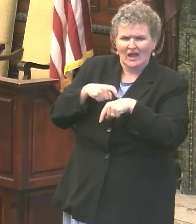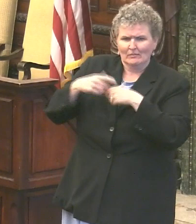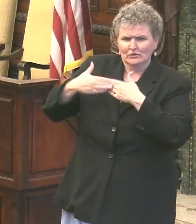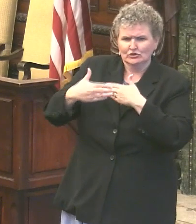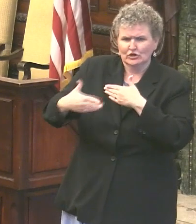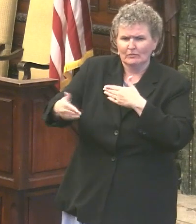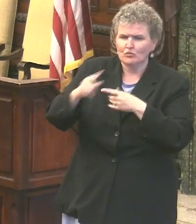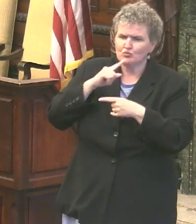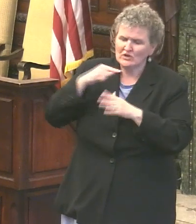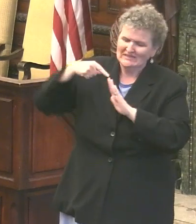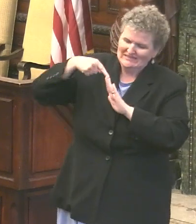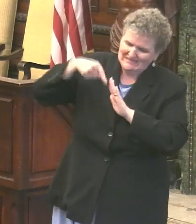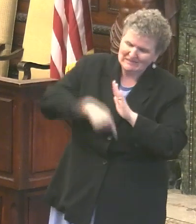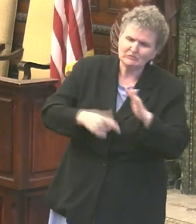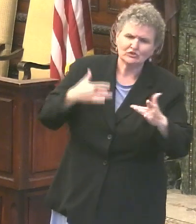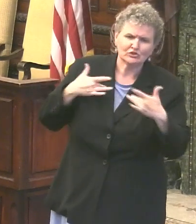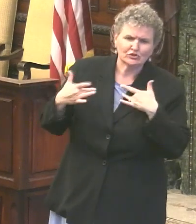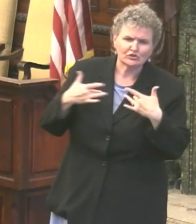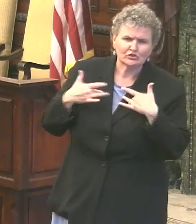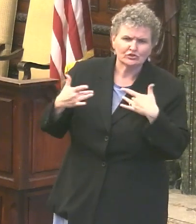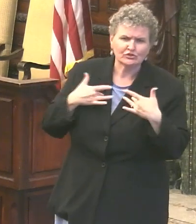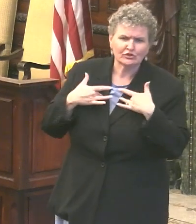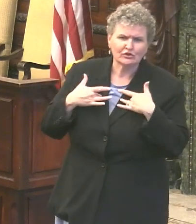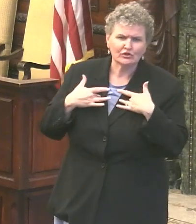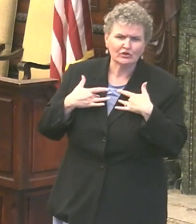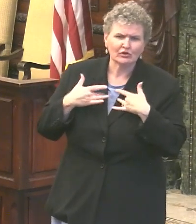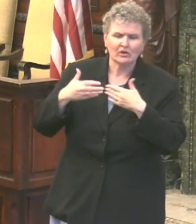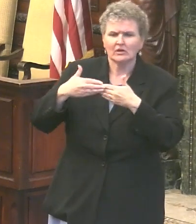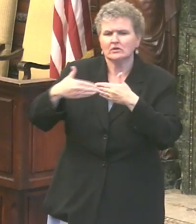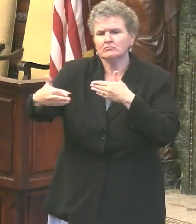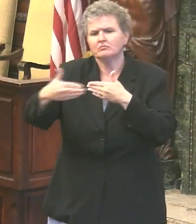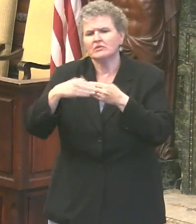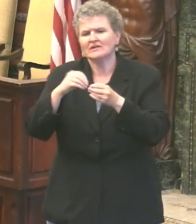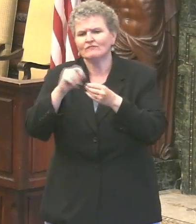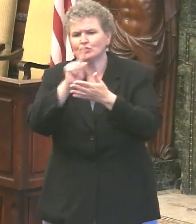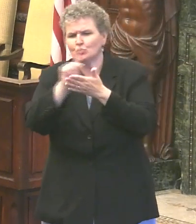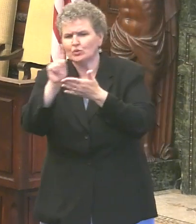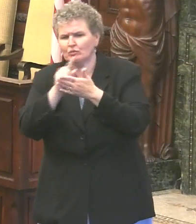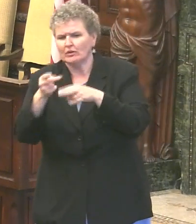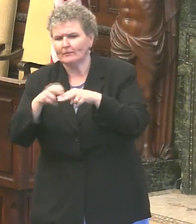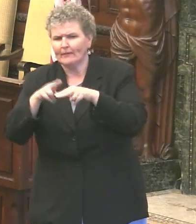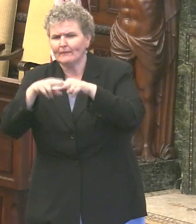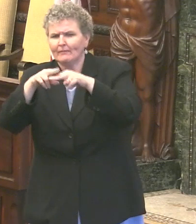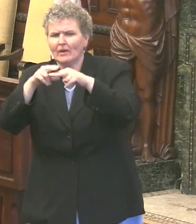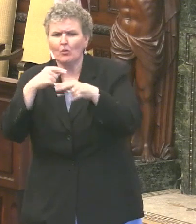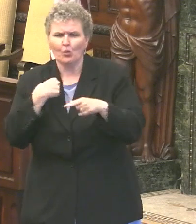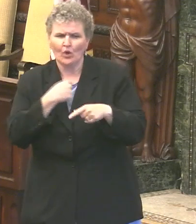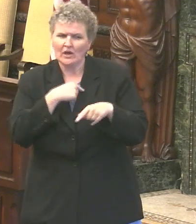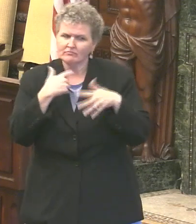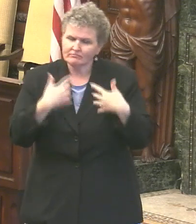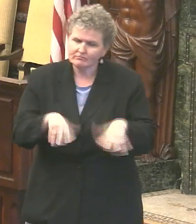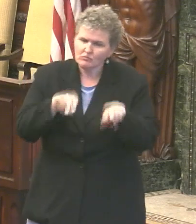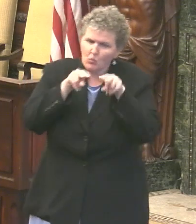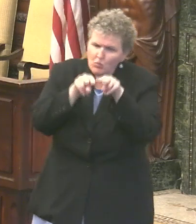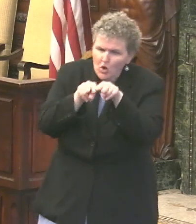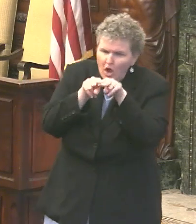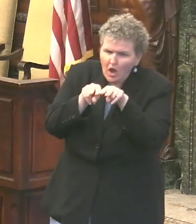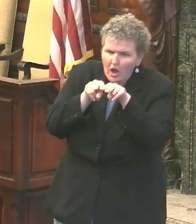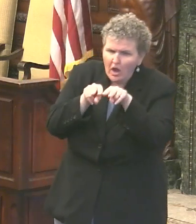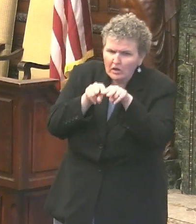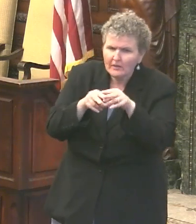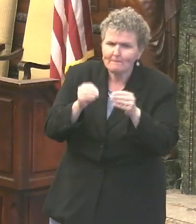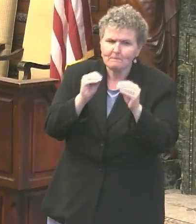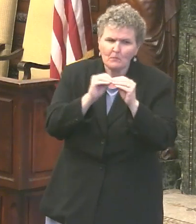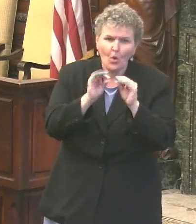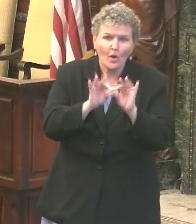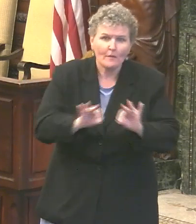mostly in the next few weeks with this rise in numbers? Is there something we should be looking out for, or something more than masks wearing we should